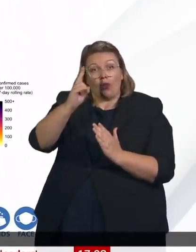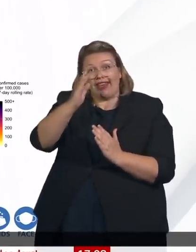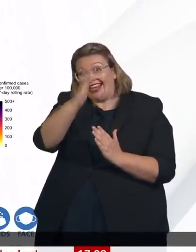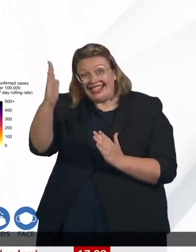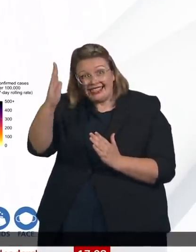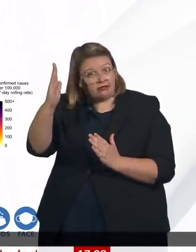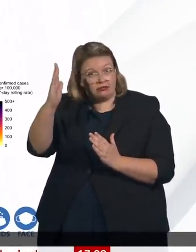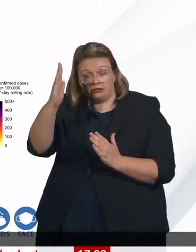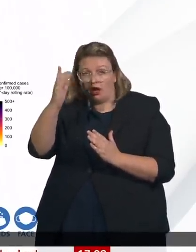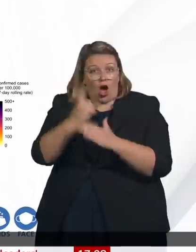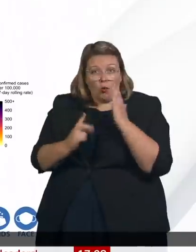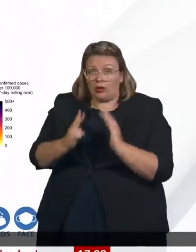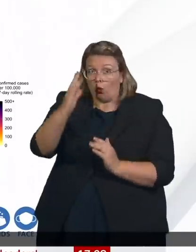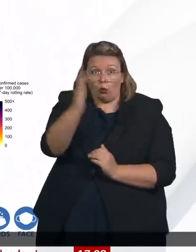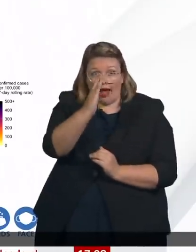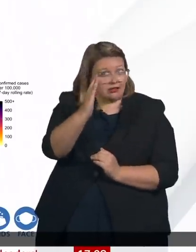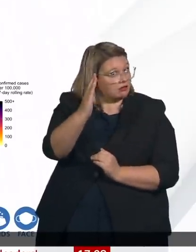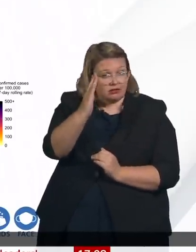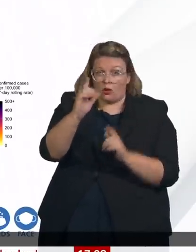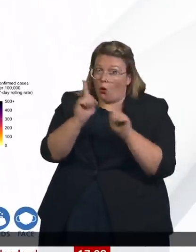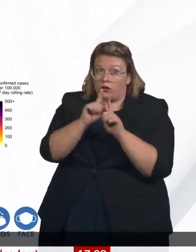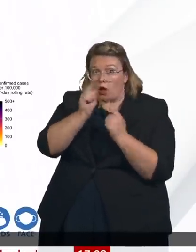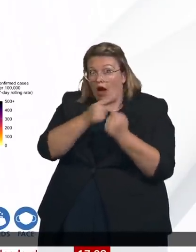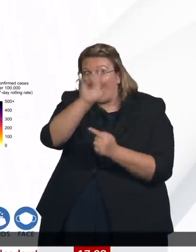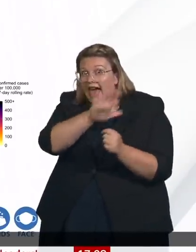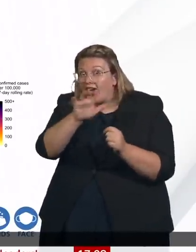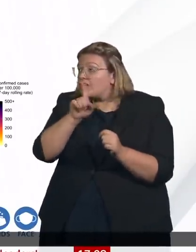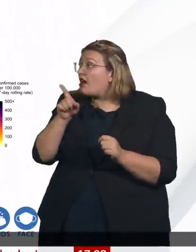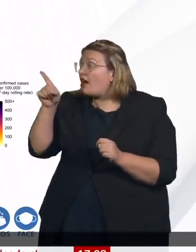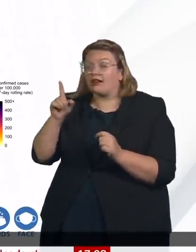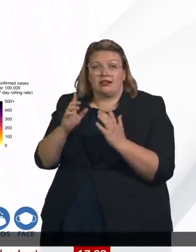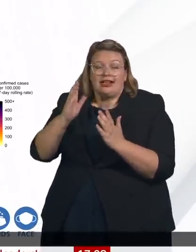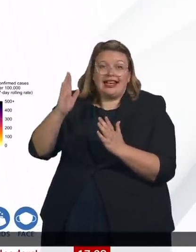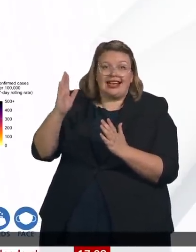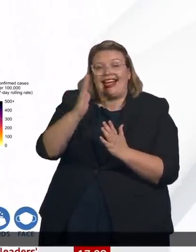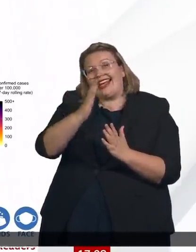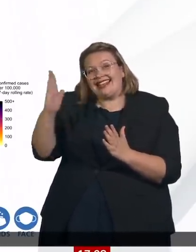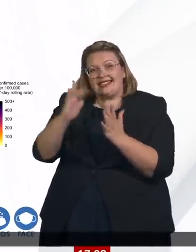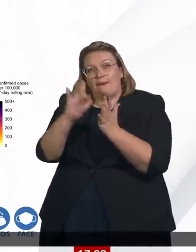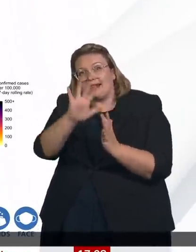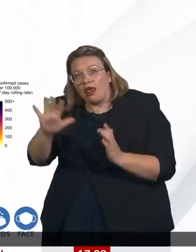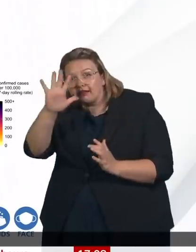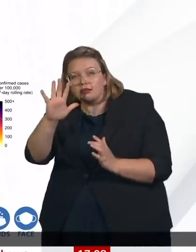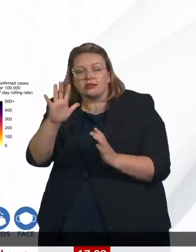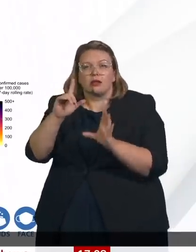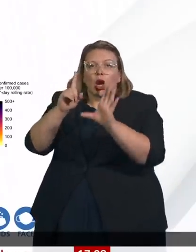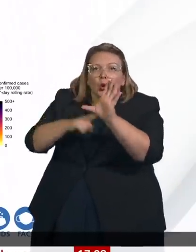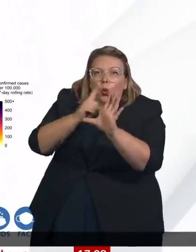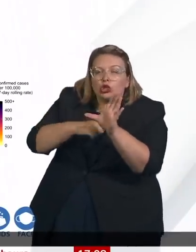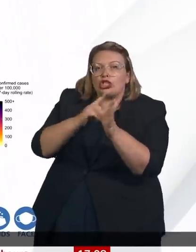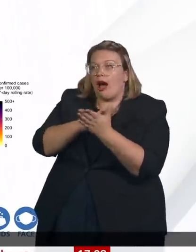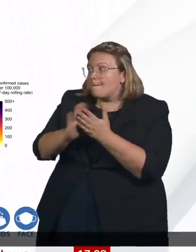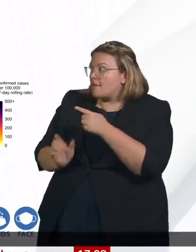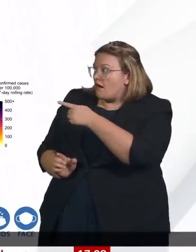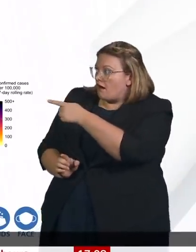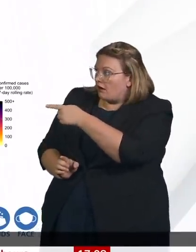just in the northwest, but also in the East Midlands, top left, and in Yorkshire and Humber, bottom right. This